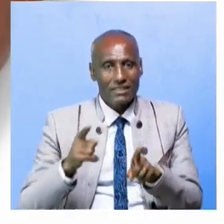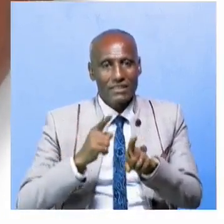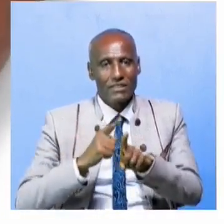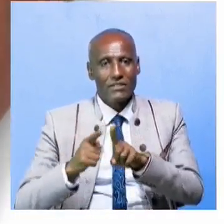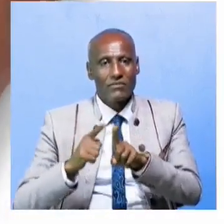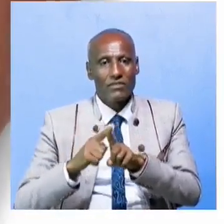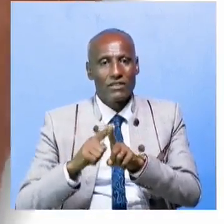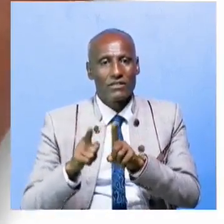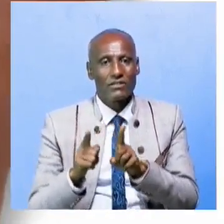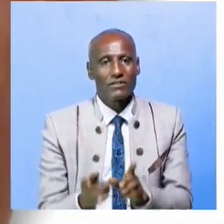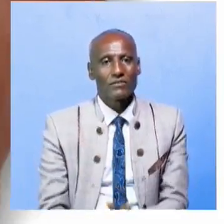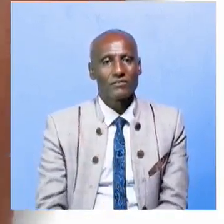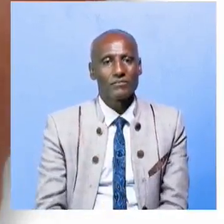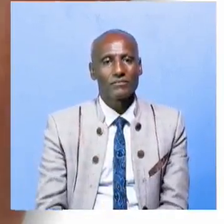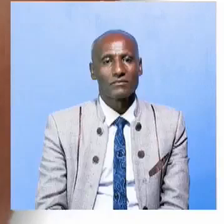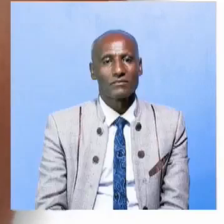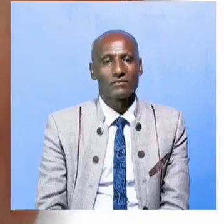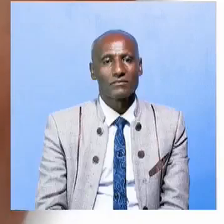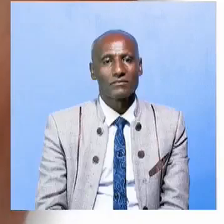different